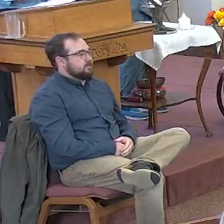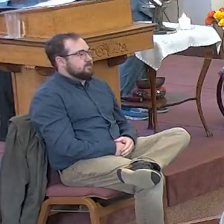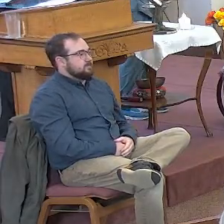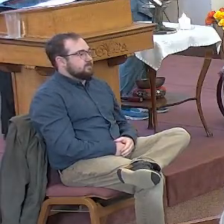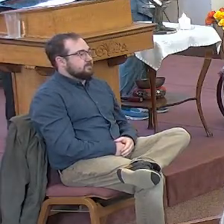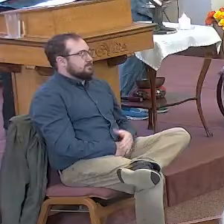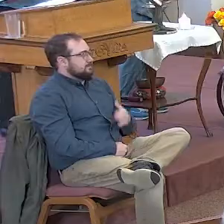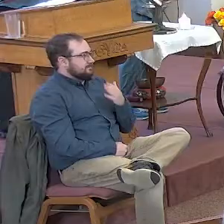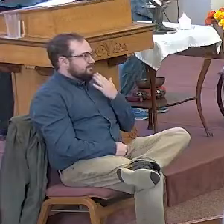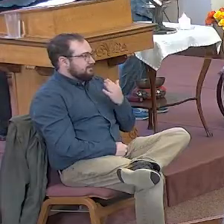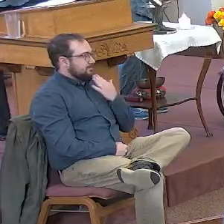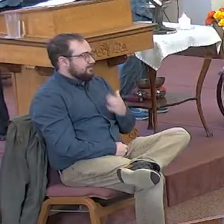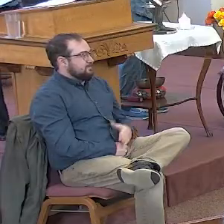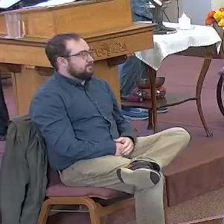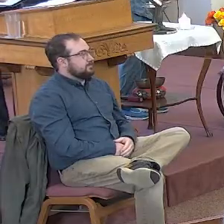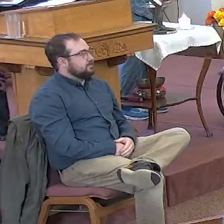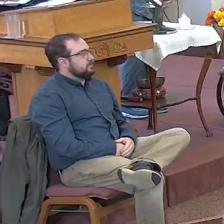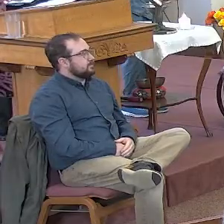Thank you.